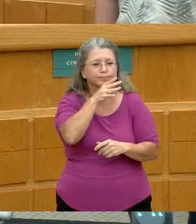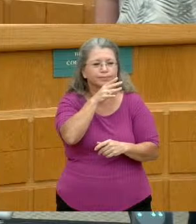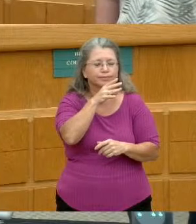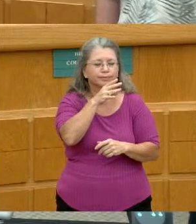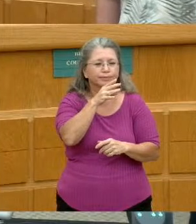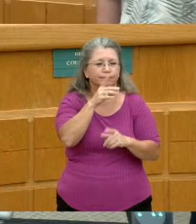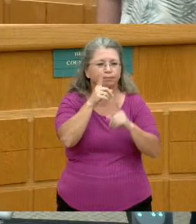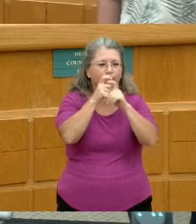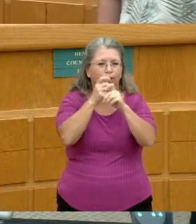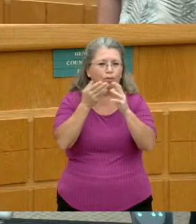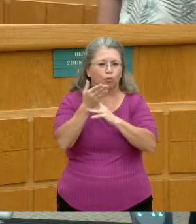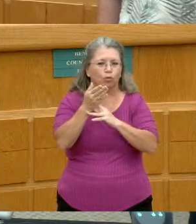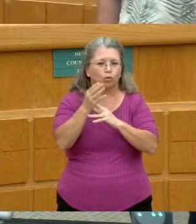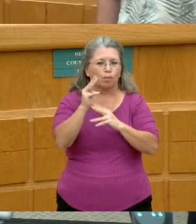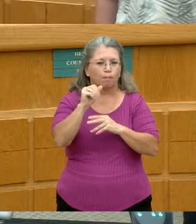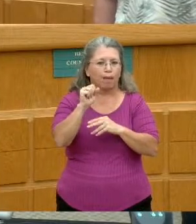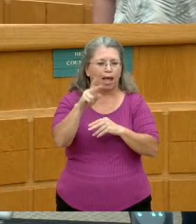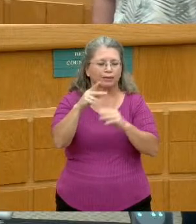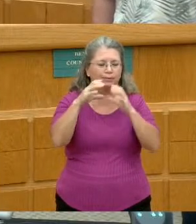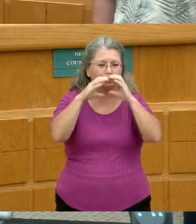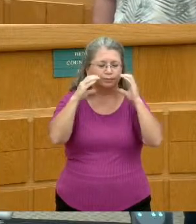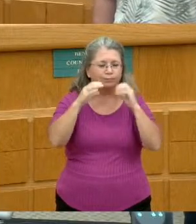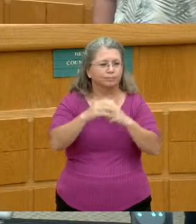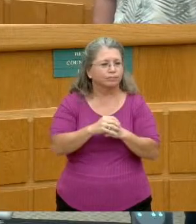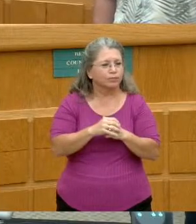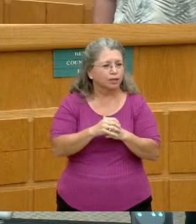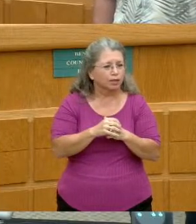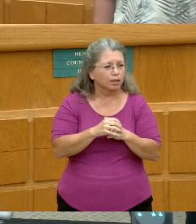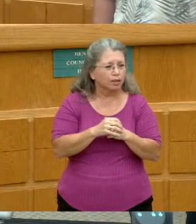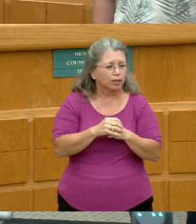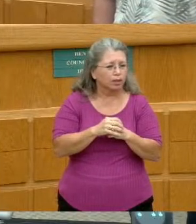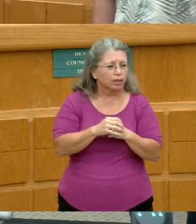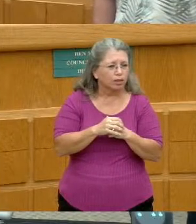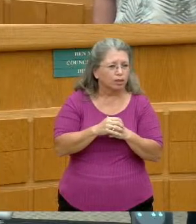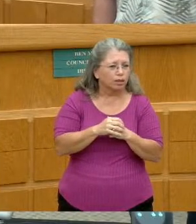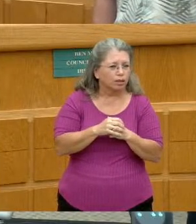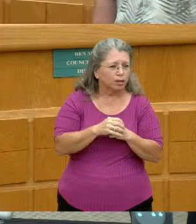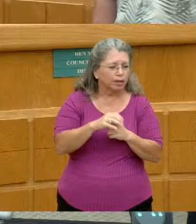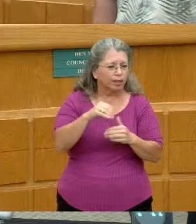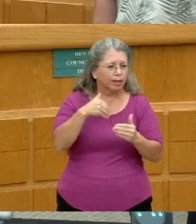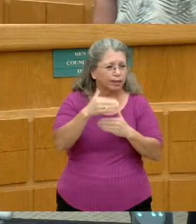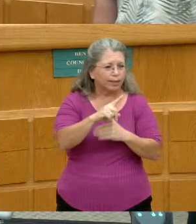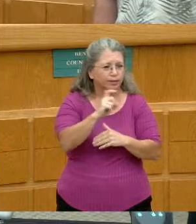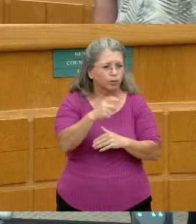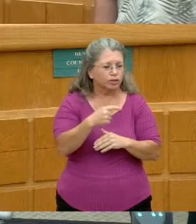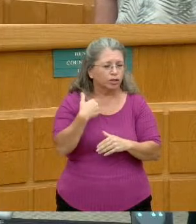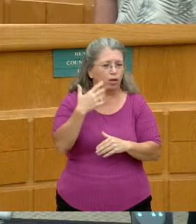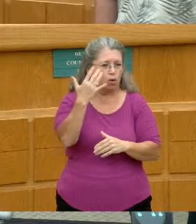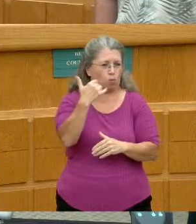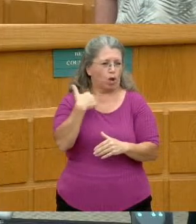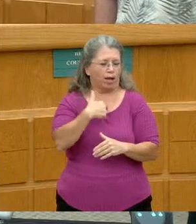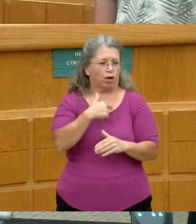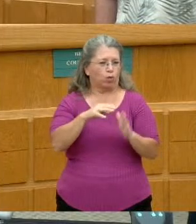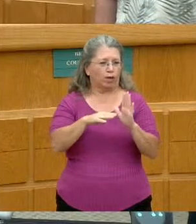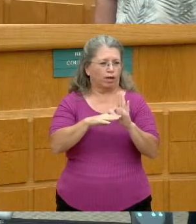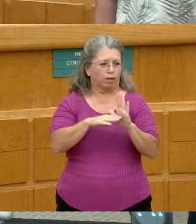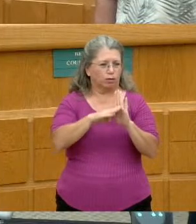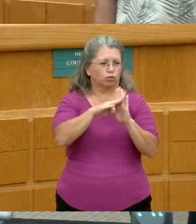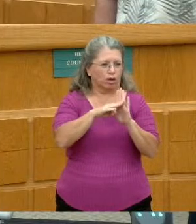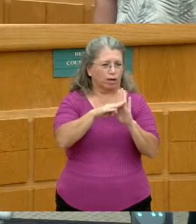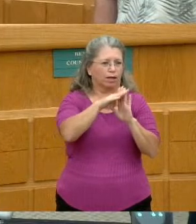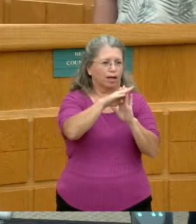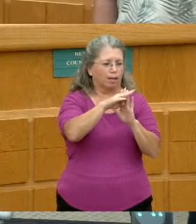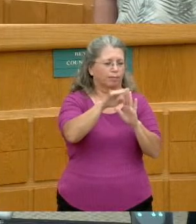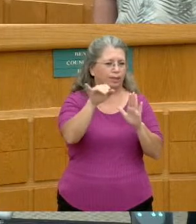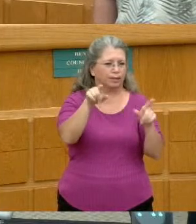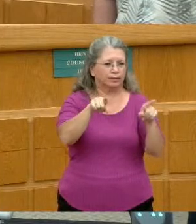Why are we tracking up like higher than San Antonio, Austin, Houston? And